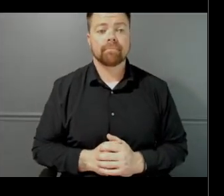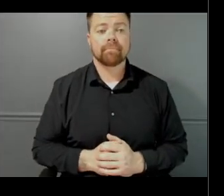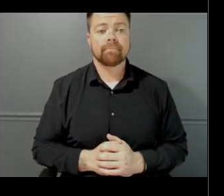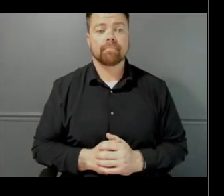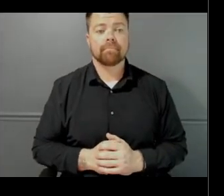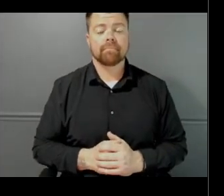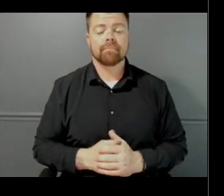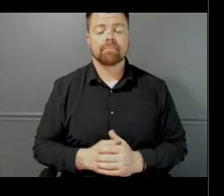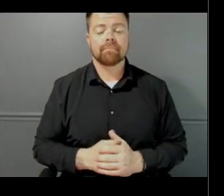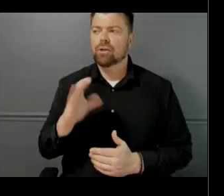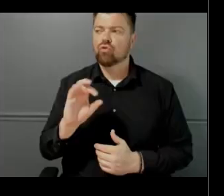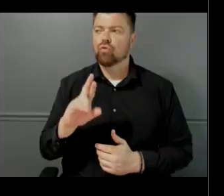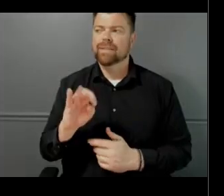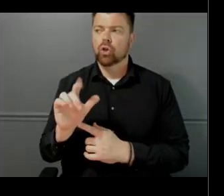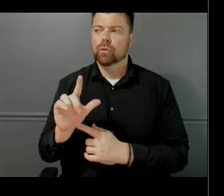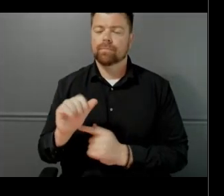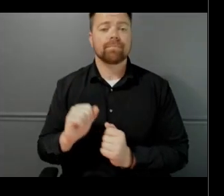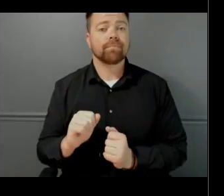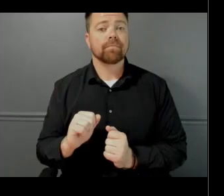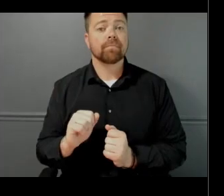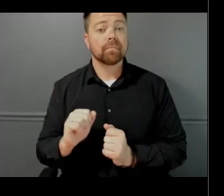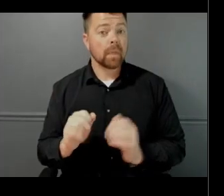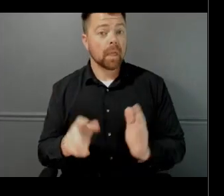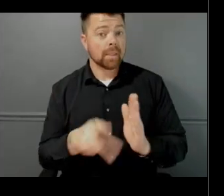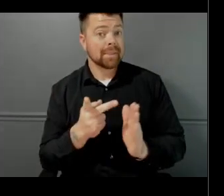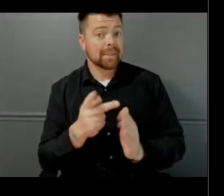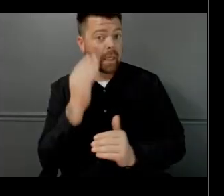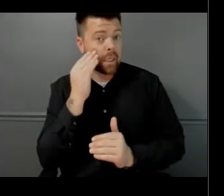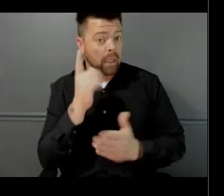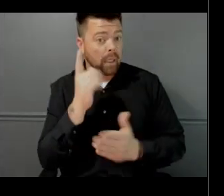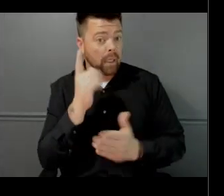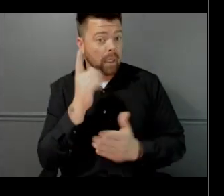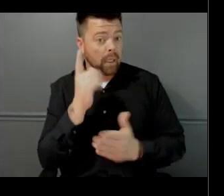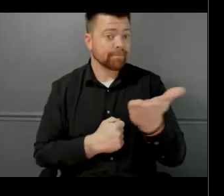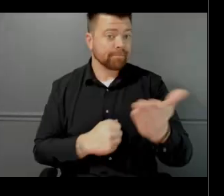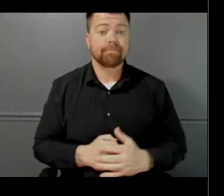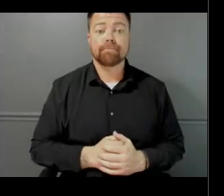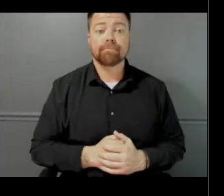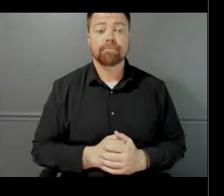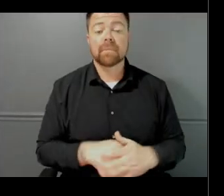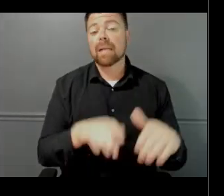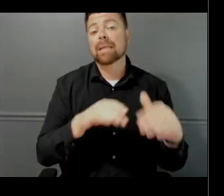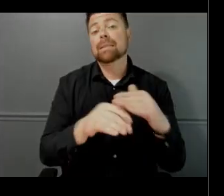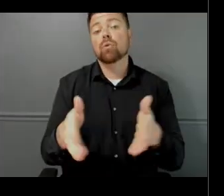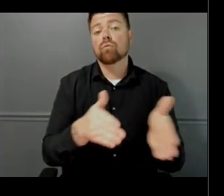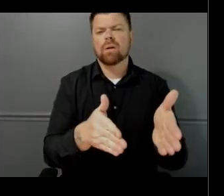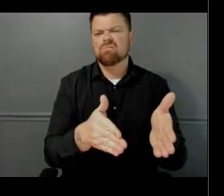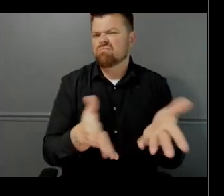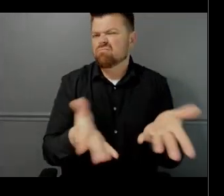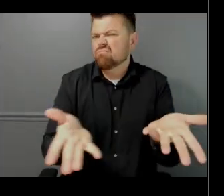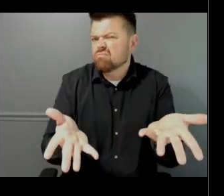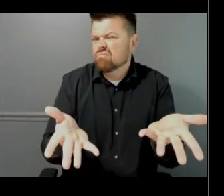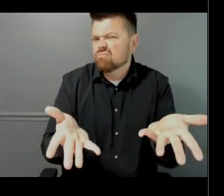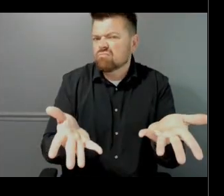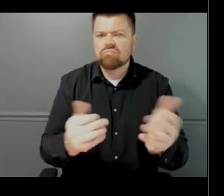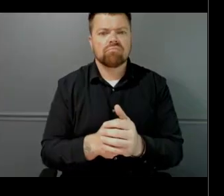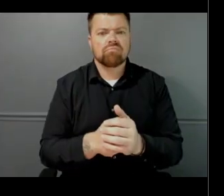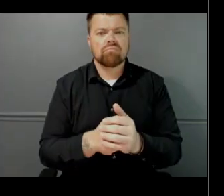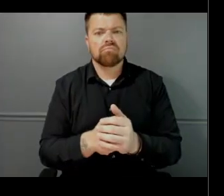Thanks, Crystal. For the second knowledge check, an accessible route is, in